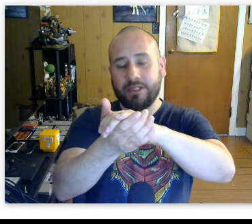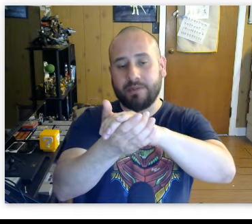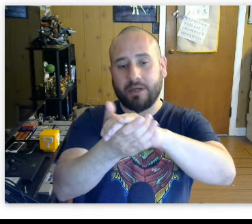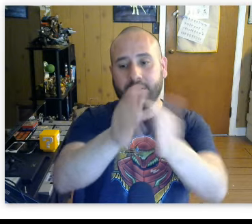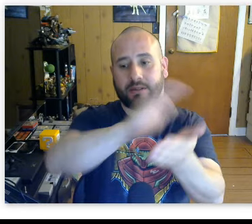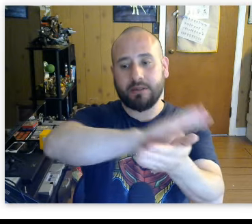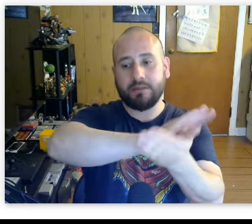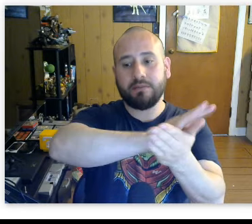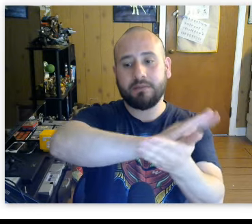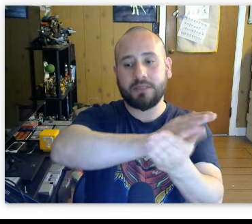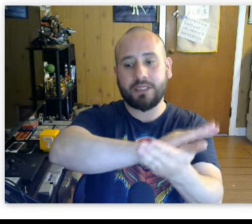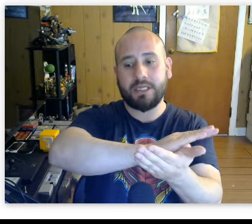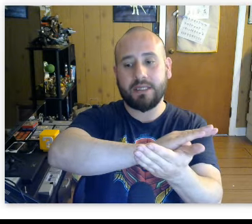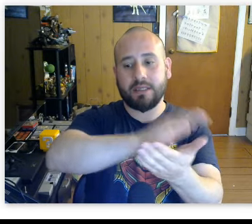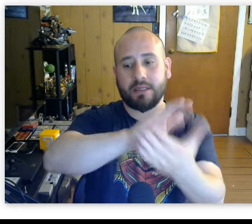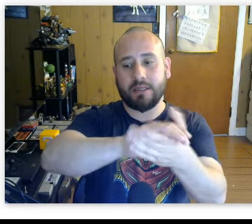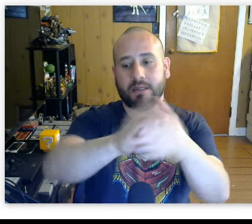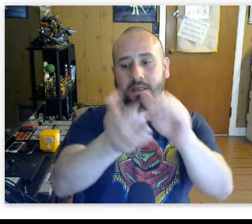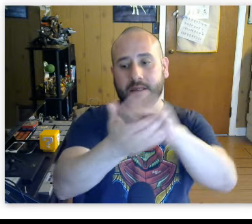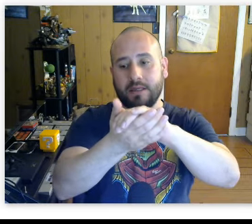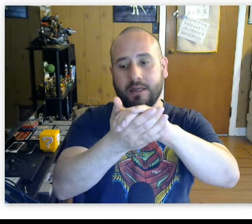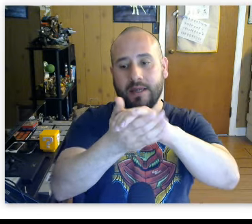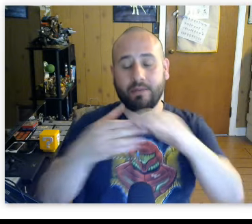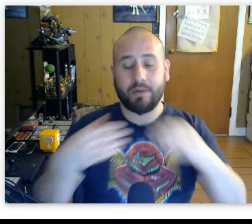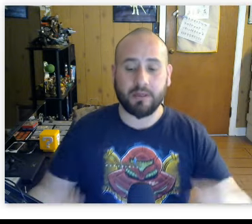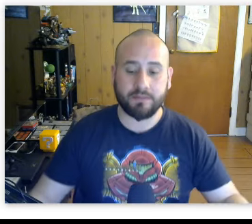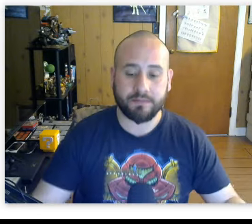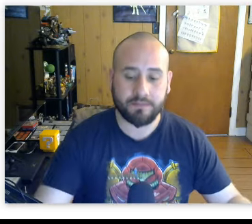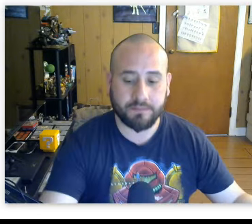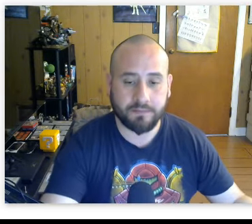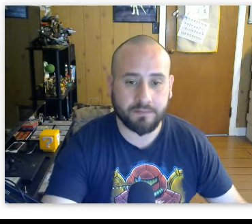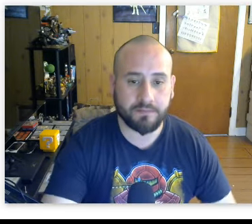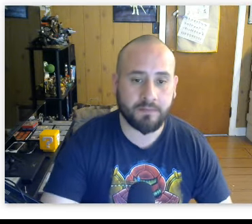hamburger. Cheeseburger. Cheese, hamburger.